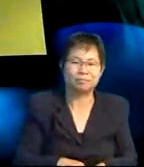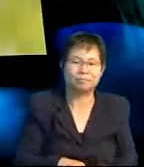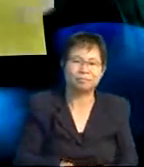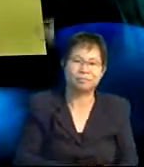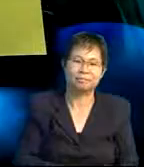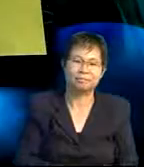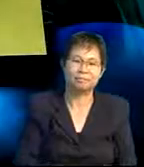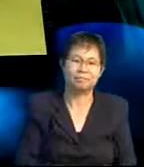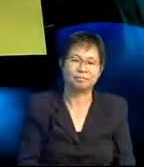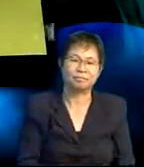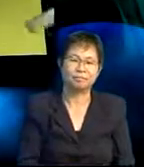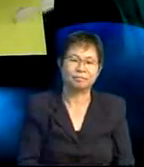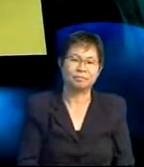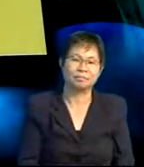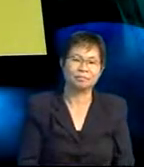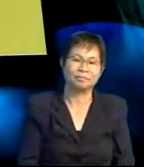ready.